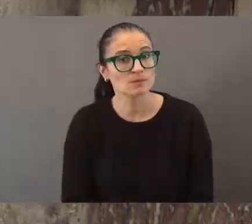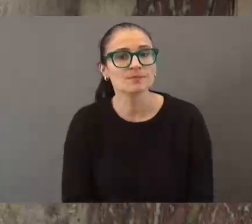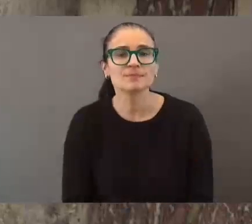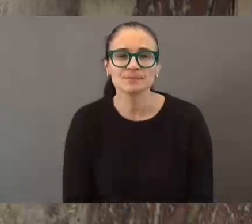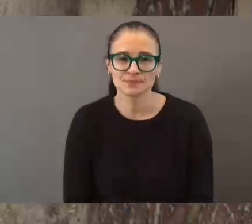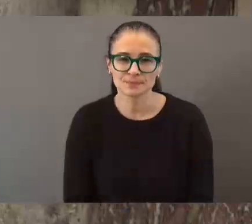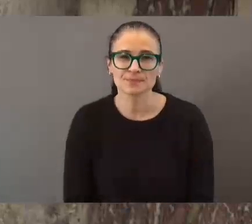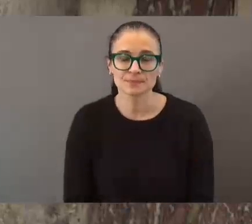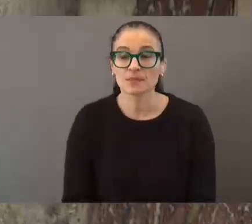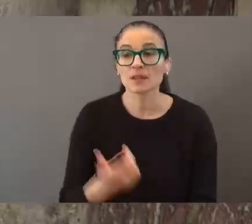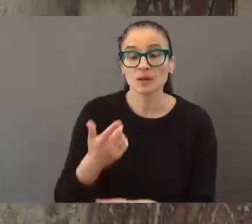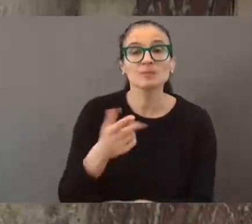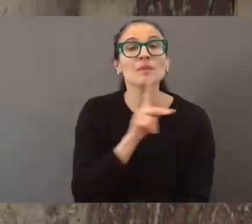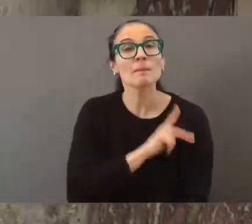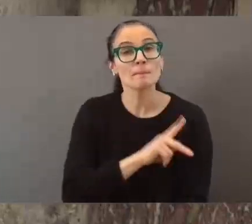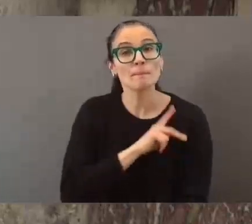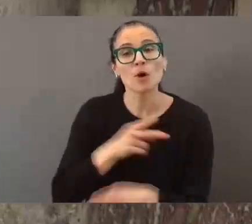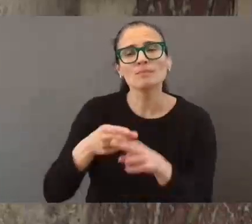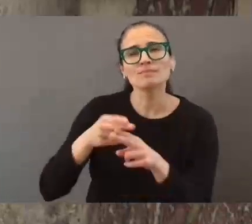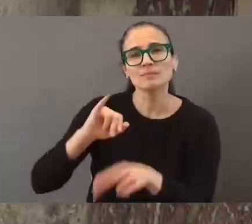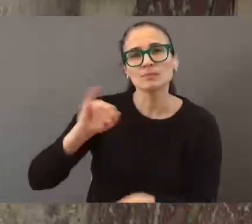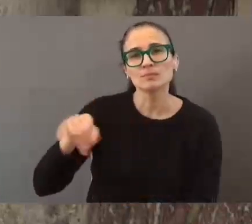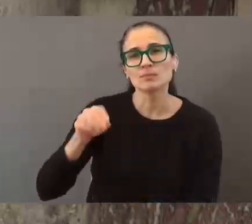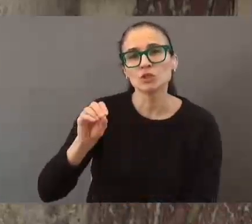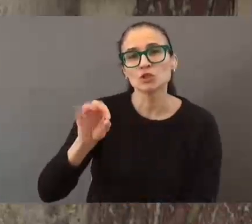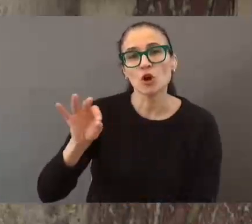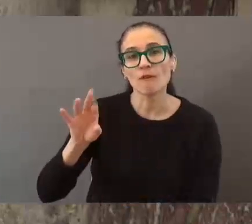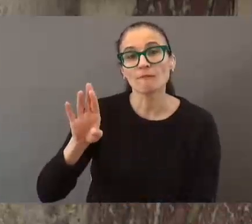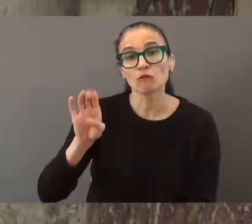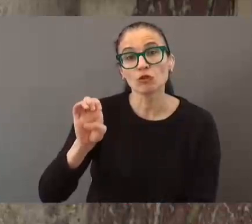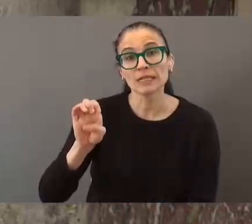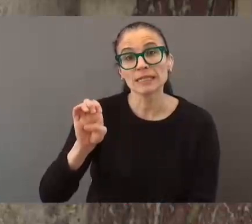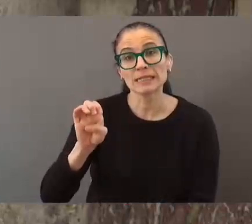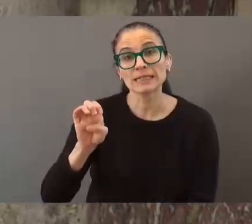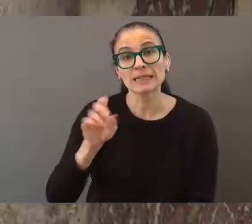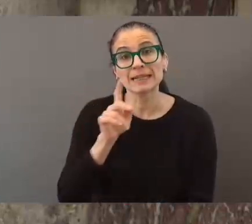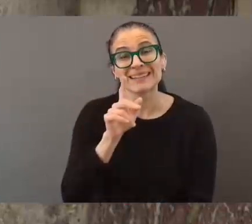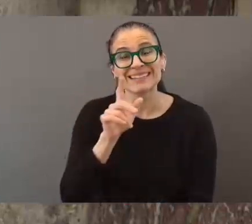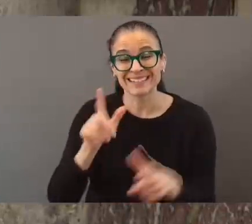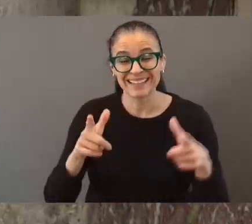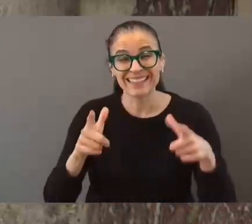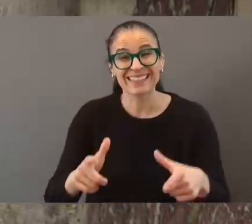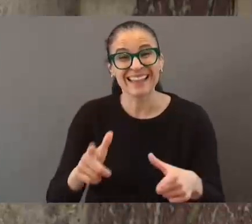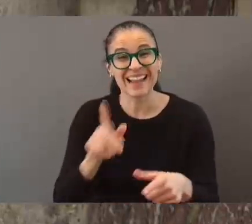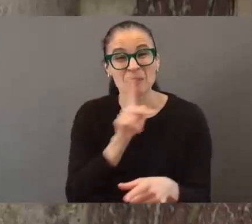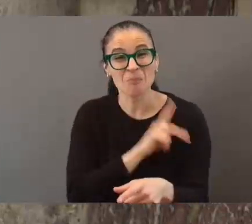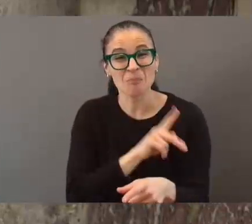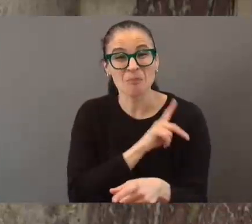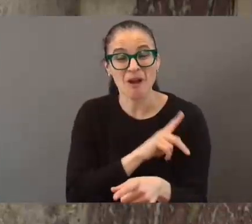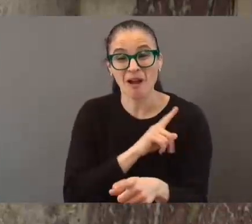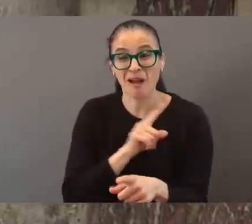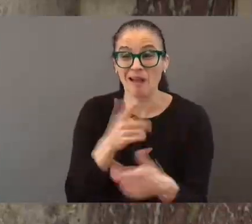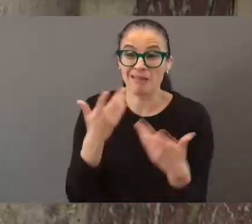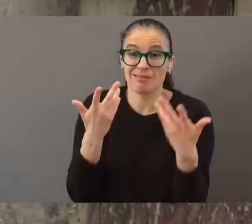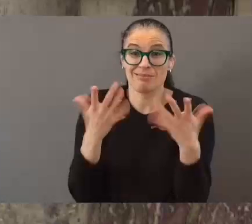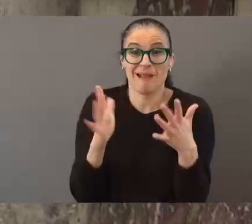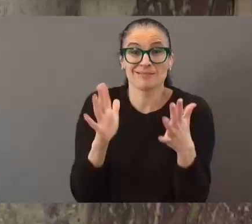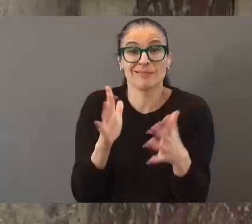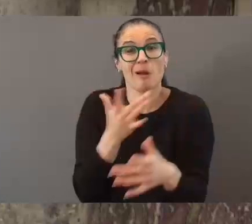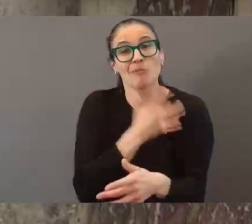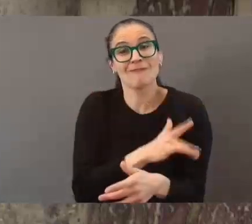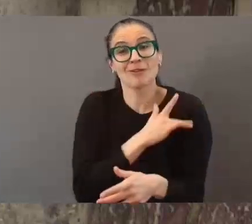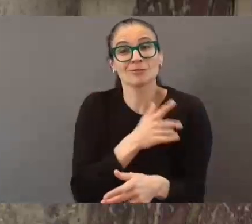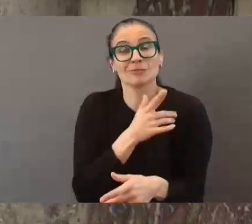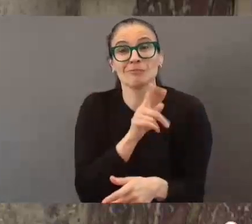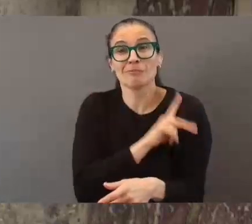tourism draw that supports small businesses in communities like Pemberton and Whistler. According to the BC Parks website, it is supposed to be